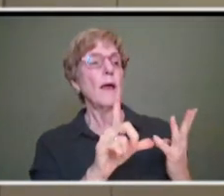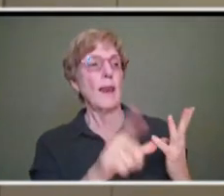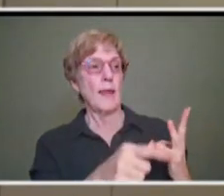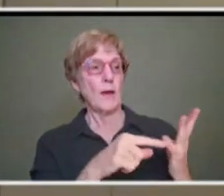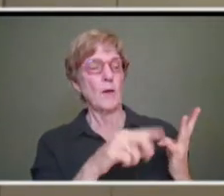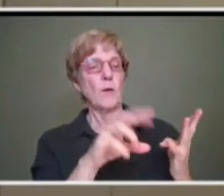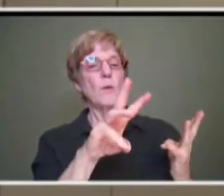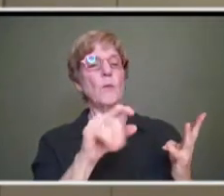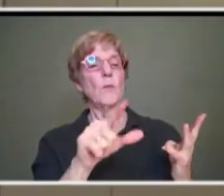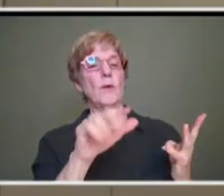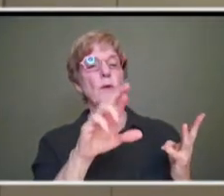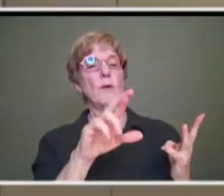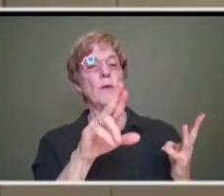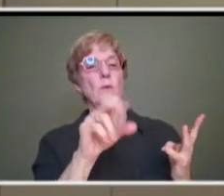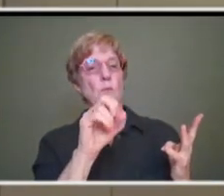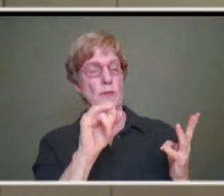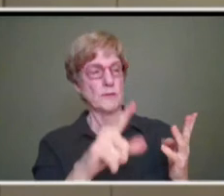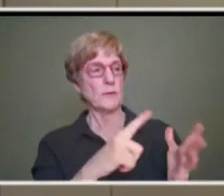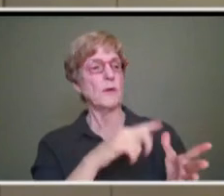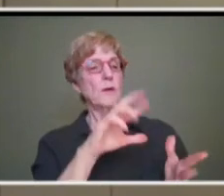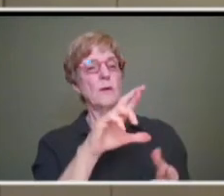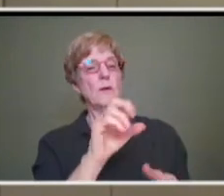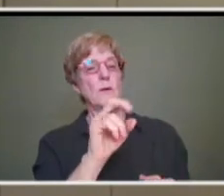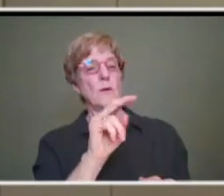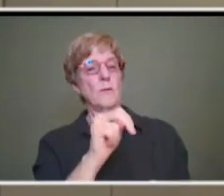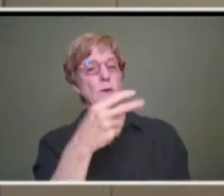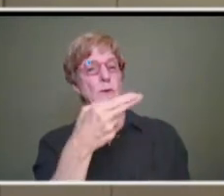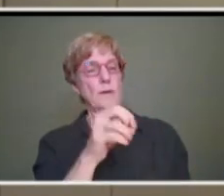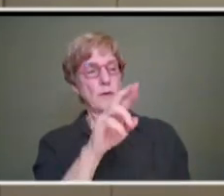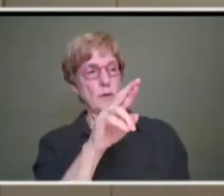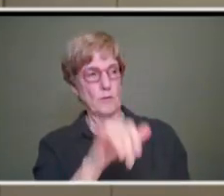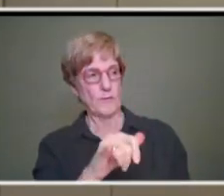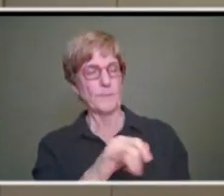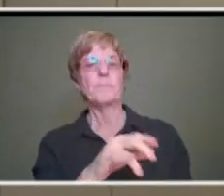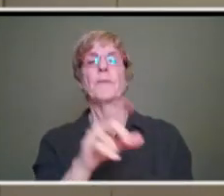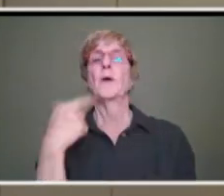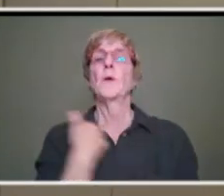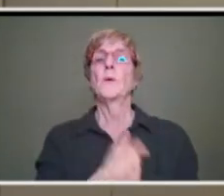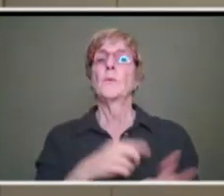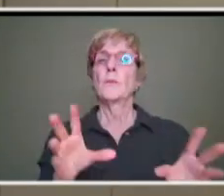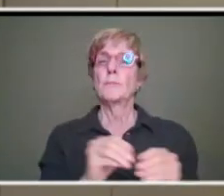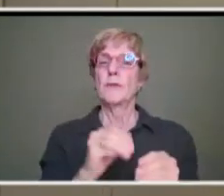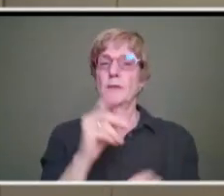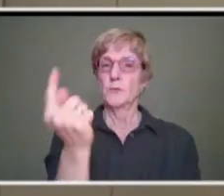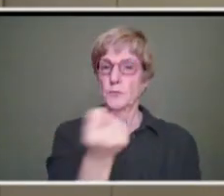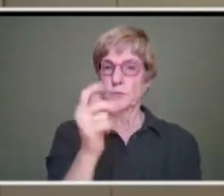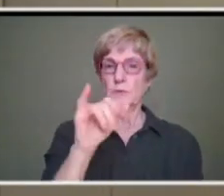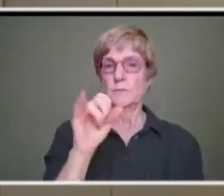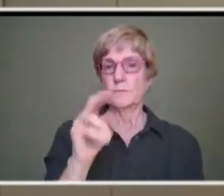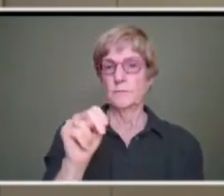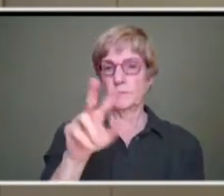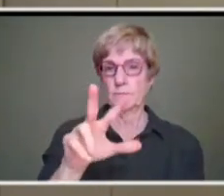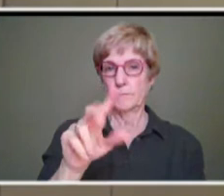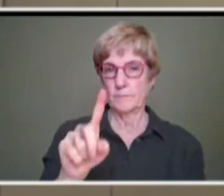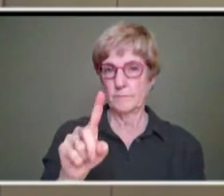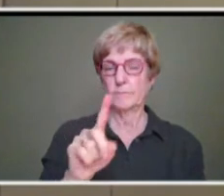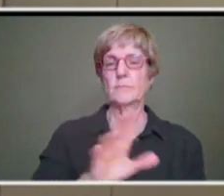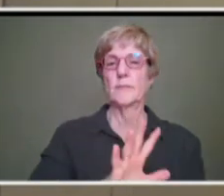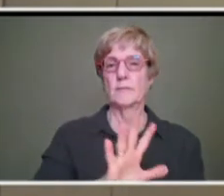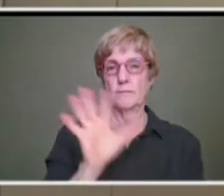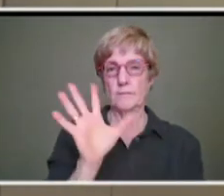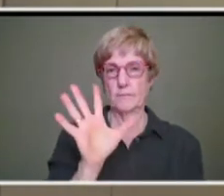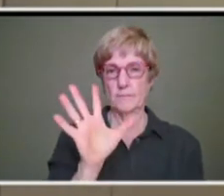Russell and heart uh Ronnie Harvey the zoning committee will meet on Tuesday January 31st at 5 pm